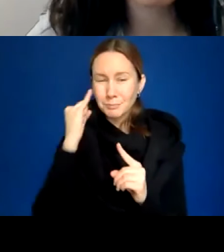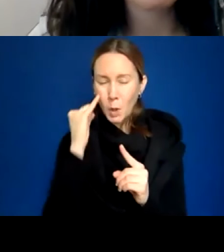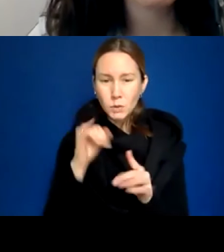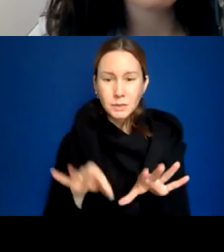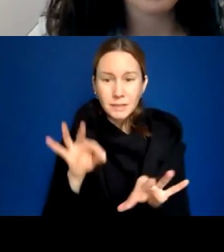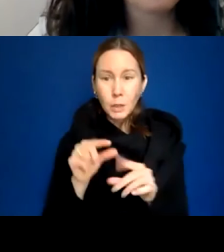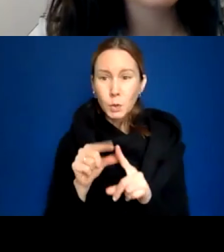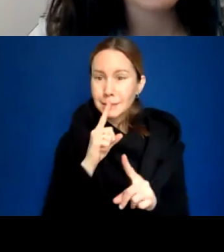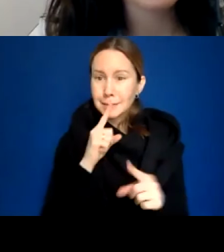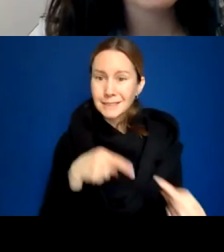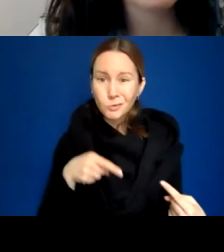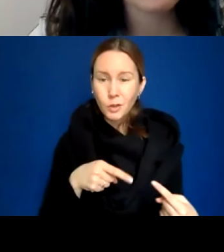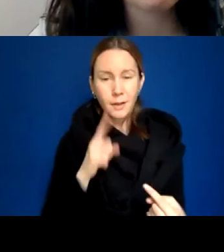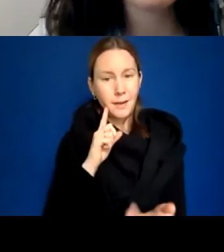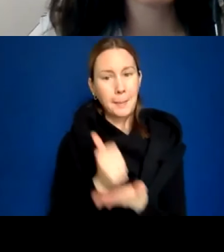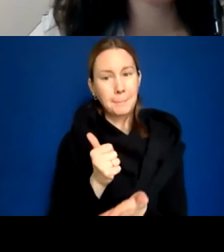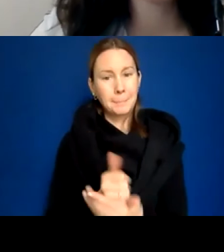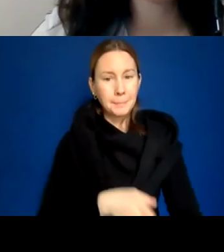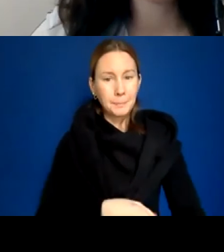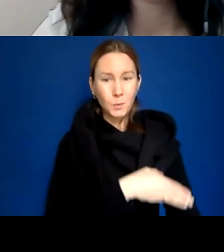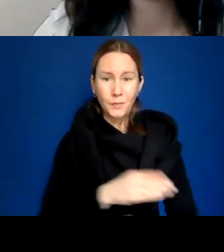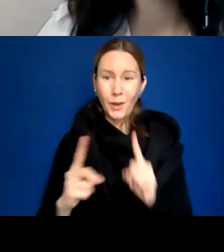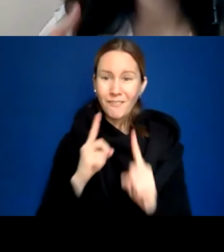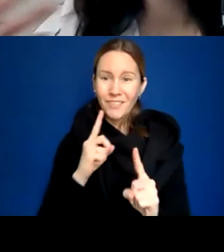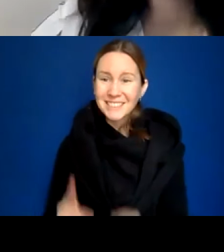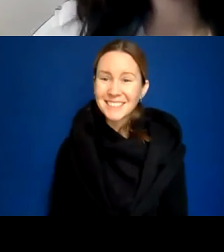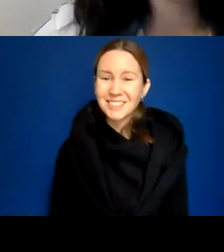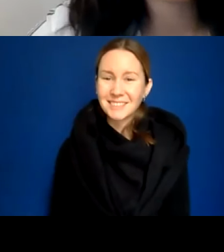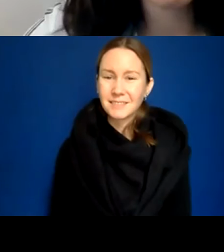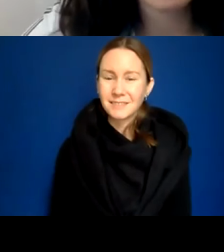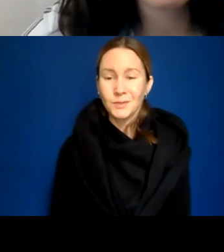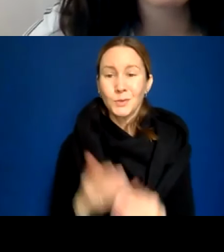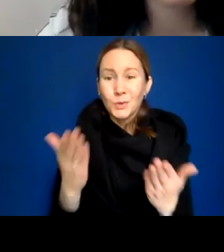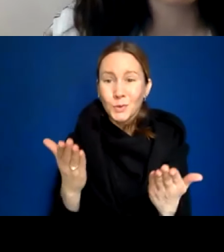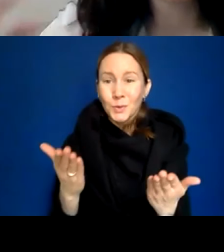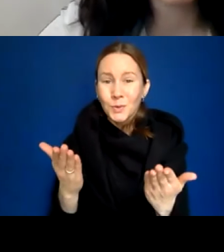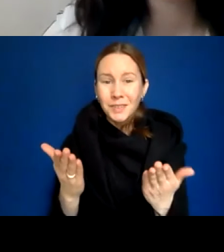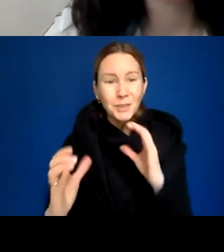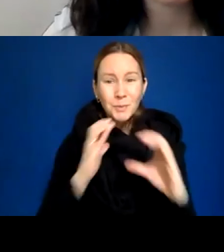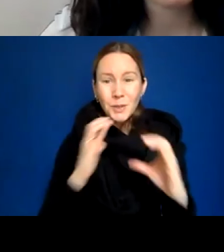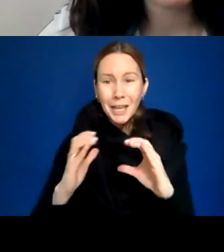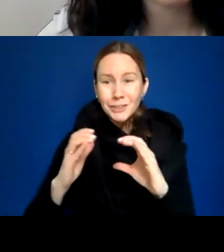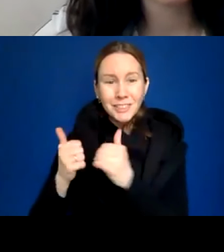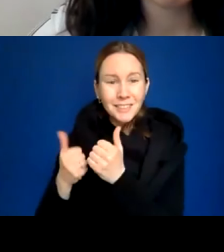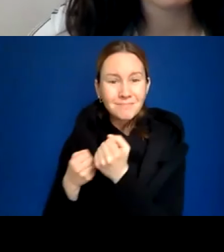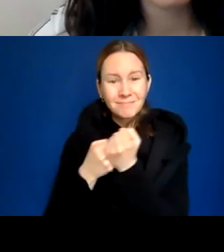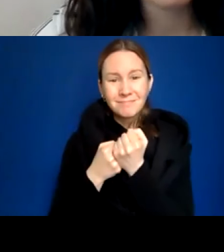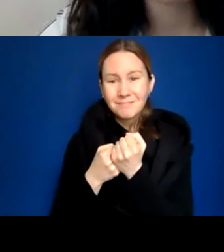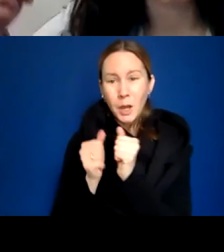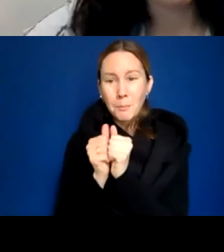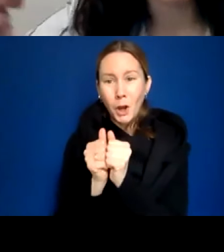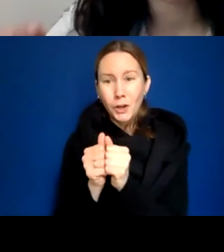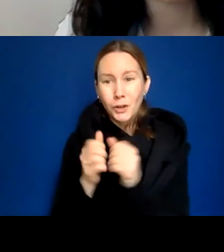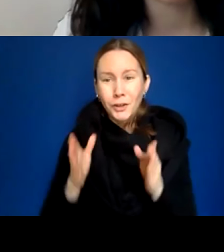can help improve conversation. You as the communication partner should be using these books too when you